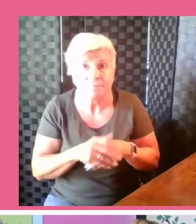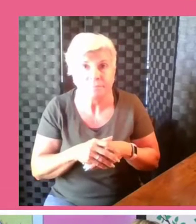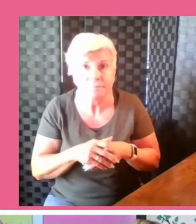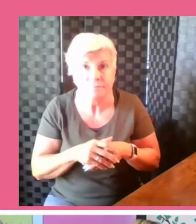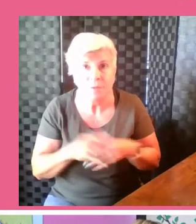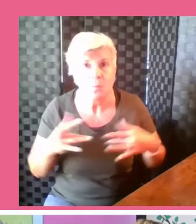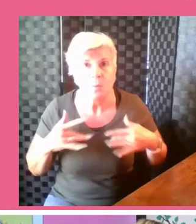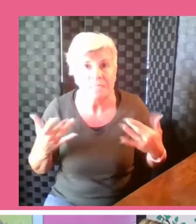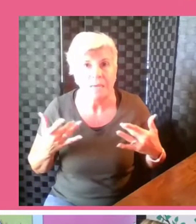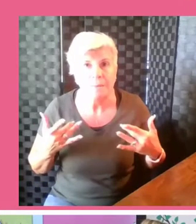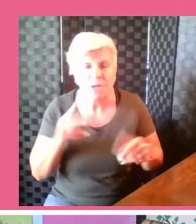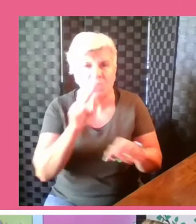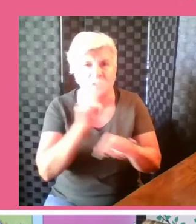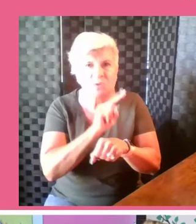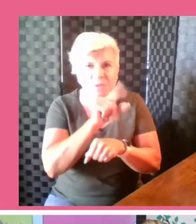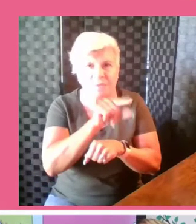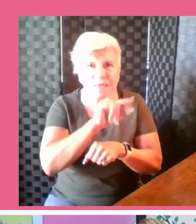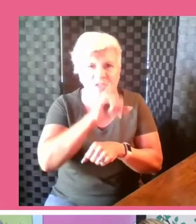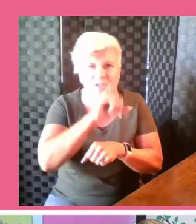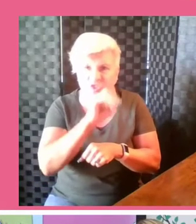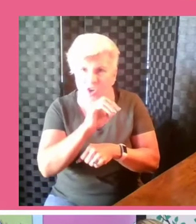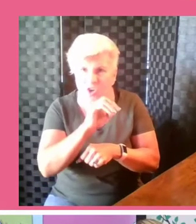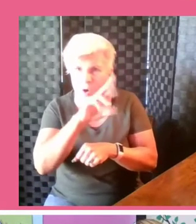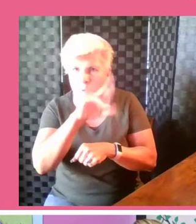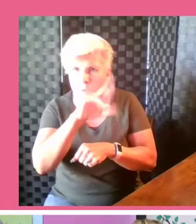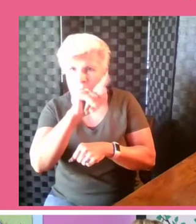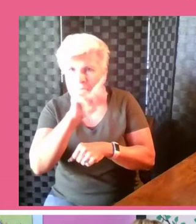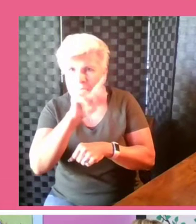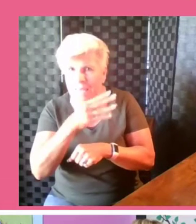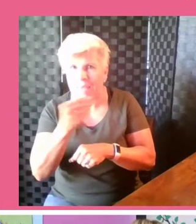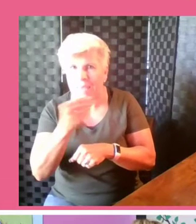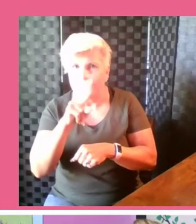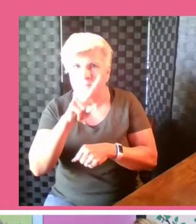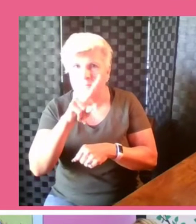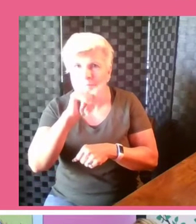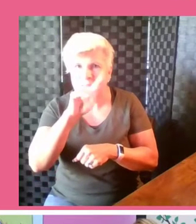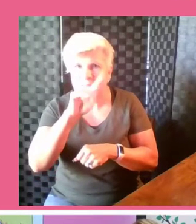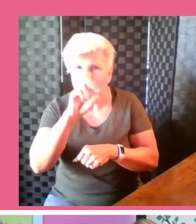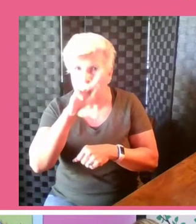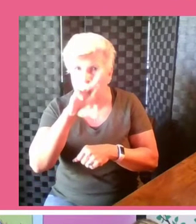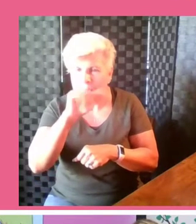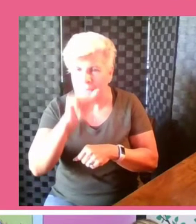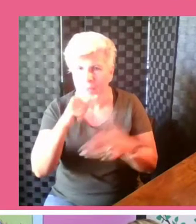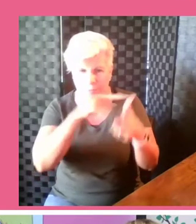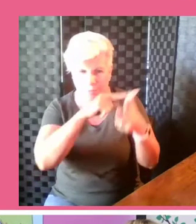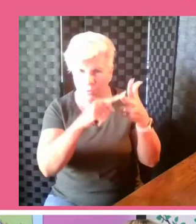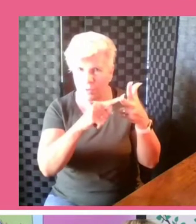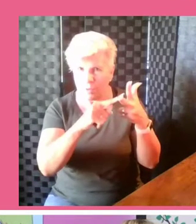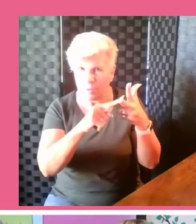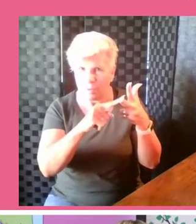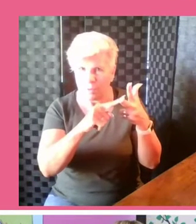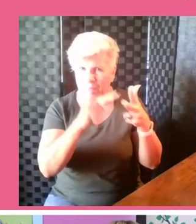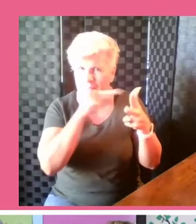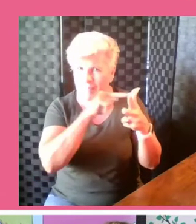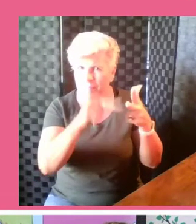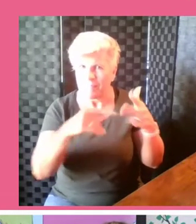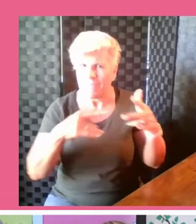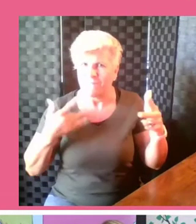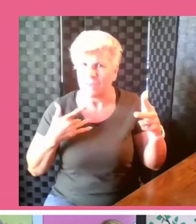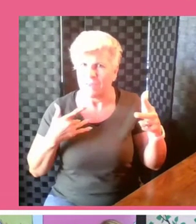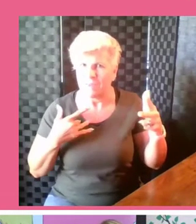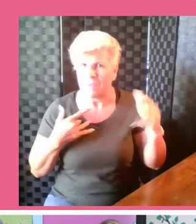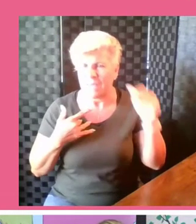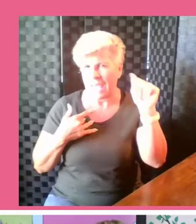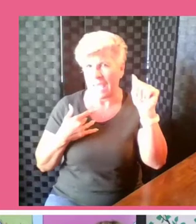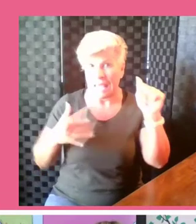this illustration, how did Joe, Rita, and Victoria feel? So now we're looking at different characters. Do you think they're